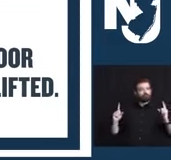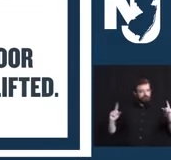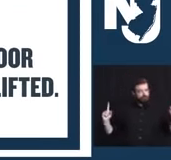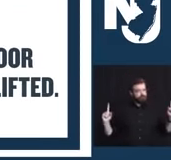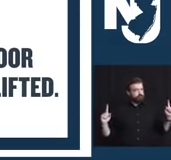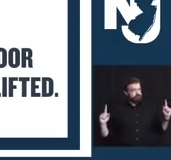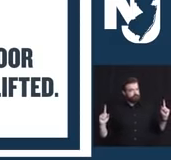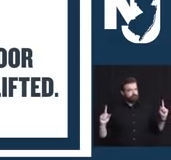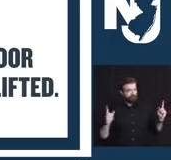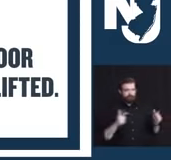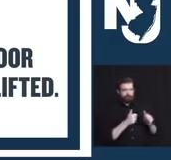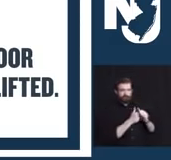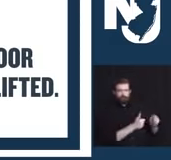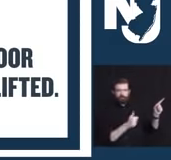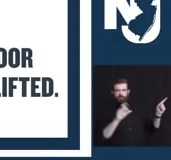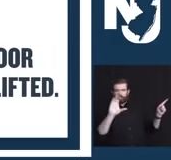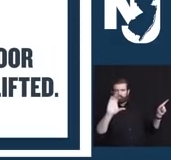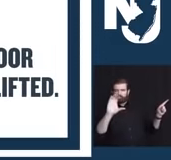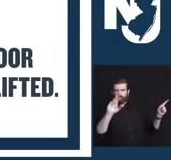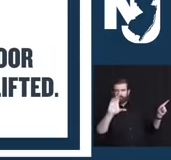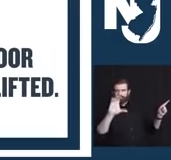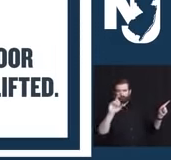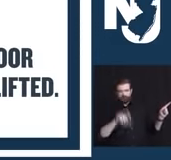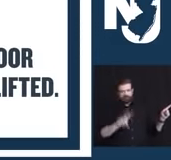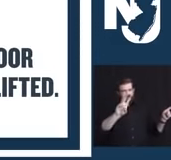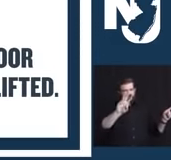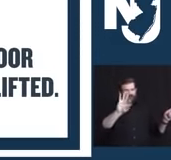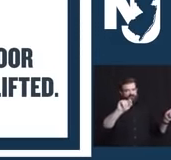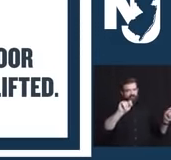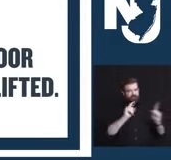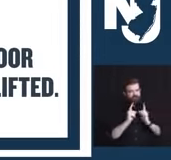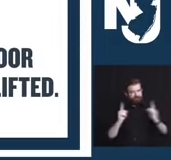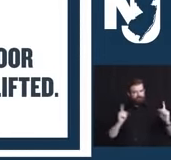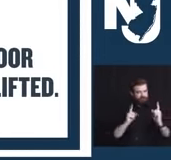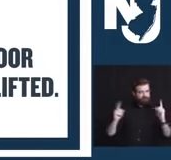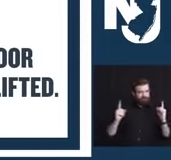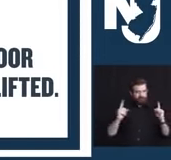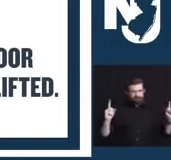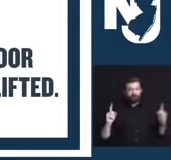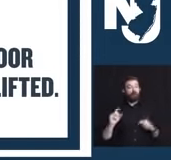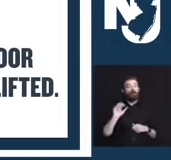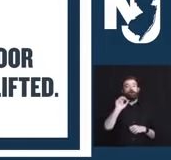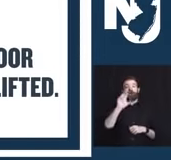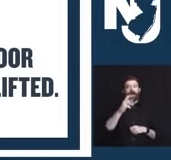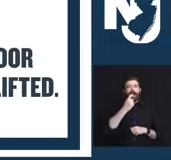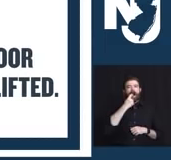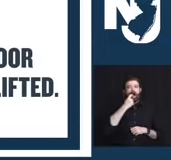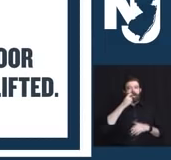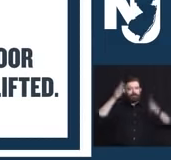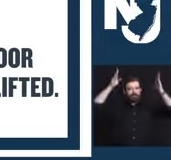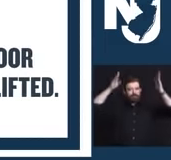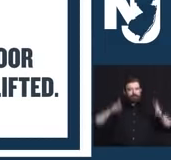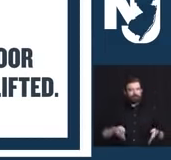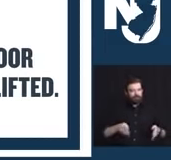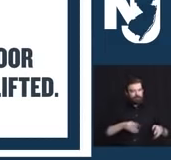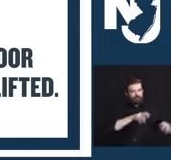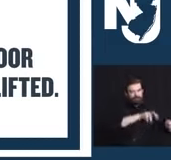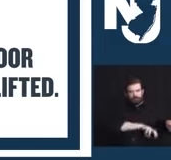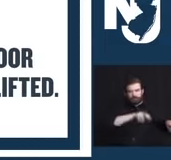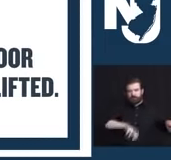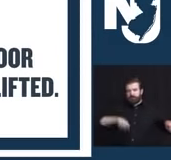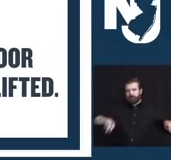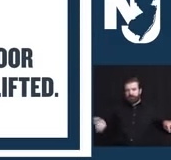requirement or physical partitions. We are counting on restaurants and bar owners to enforce this